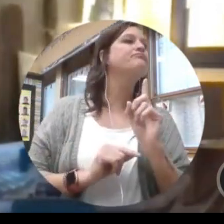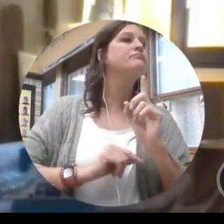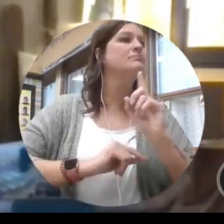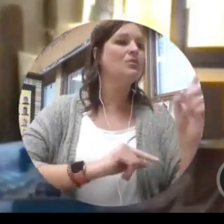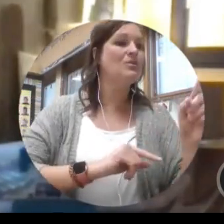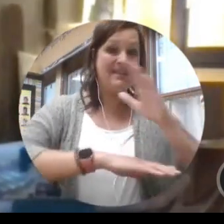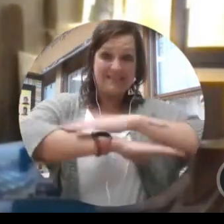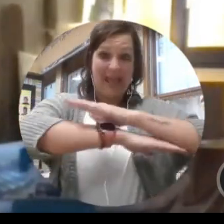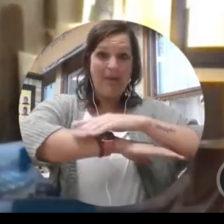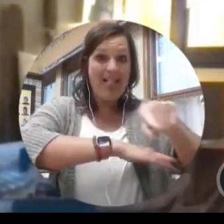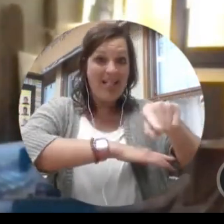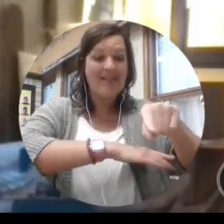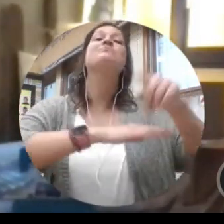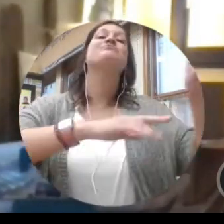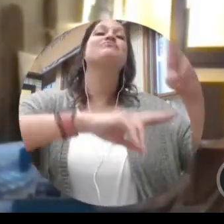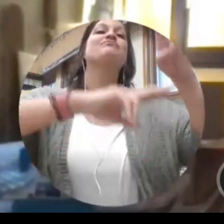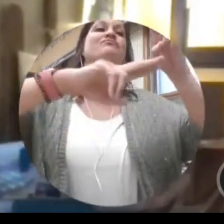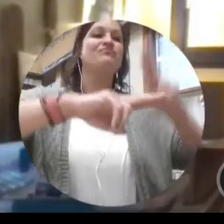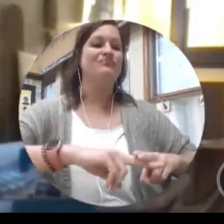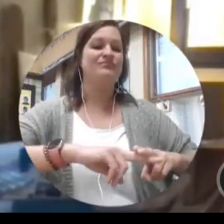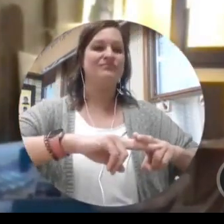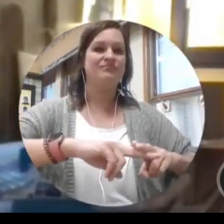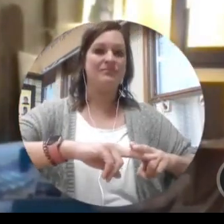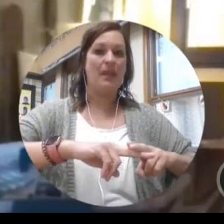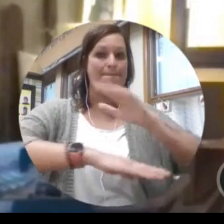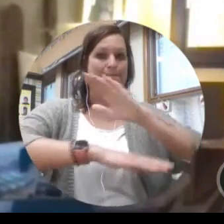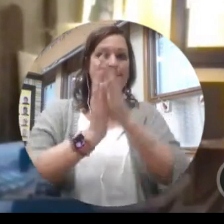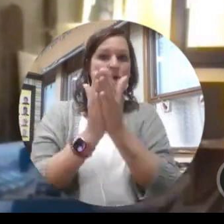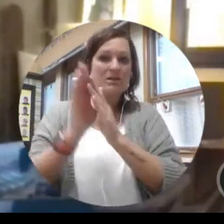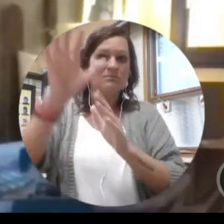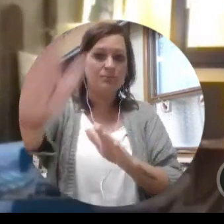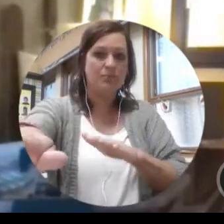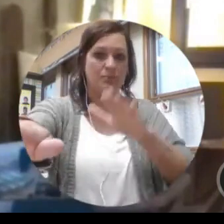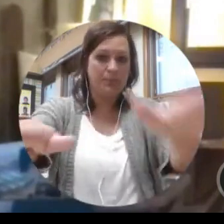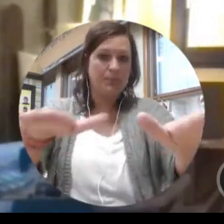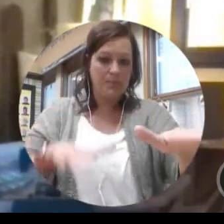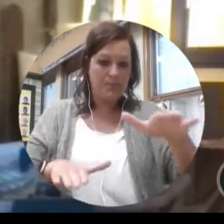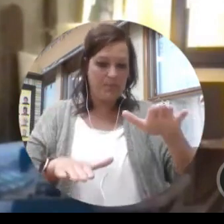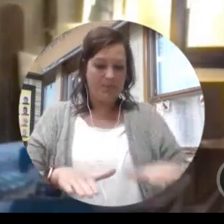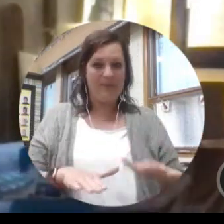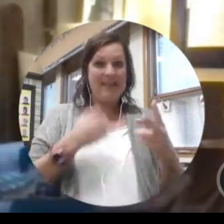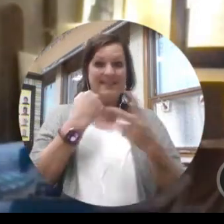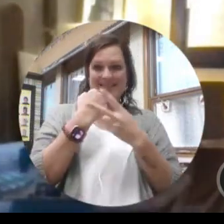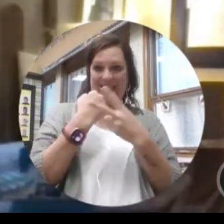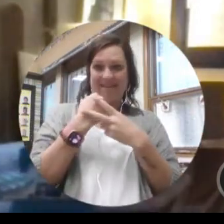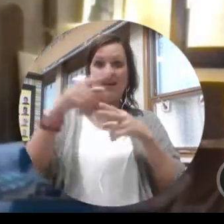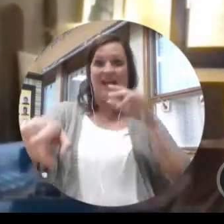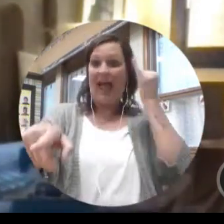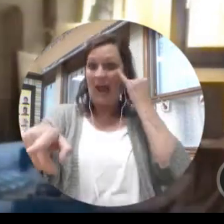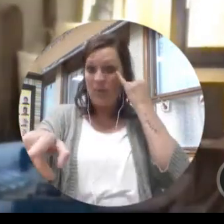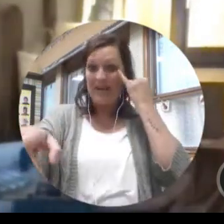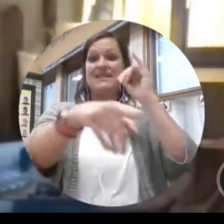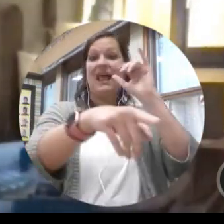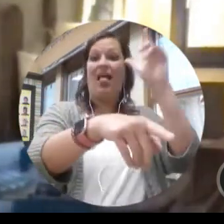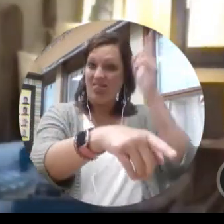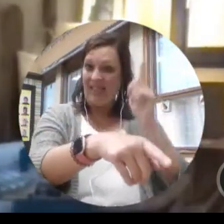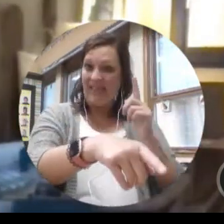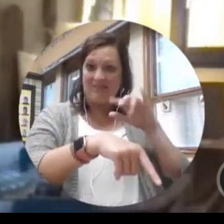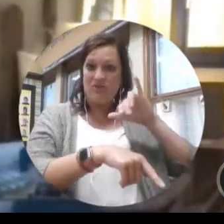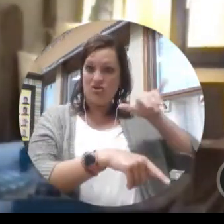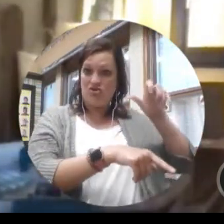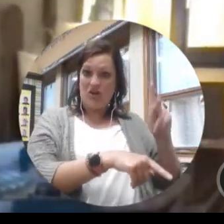books on the empty chairs to save them for Jack, Iris, and Leah. It felt nice to be the person saving seats for a